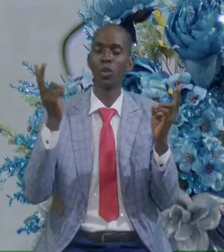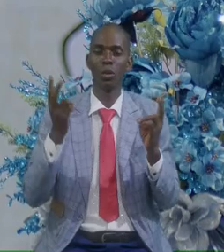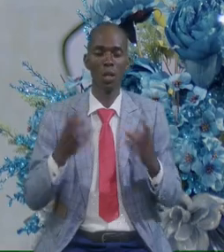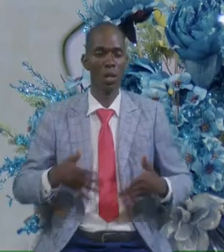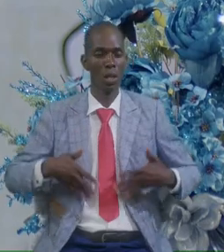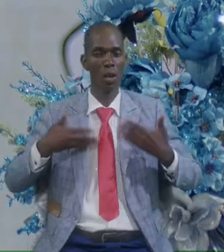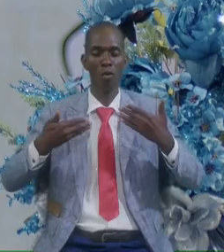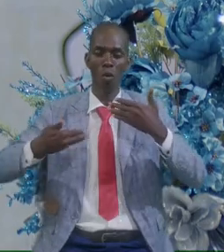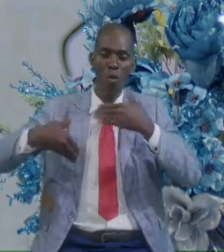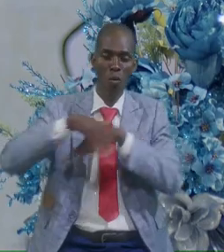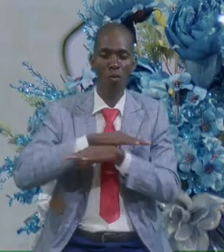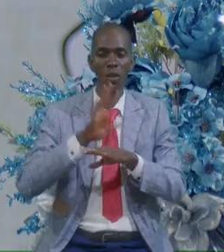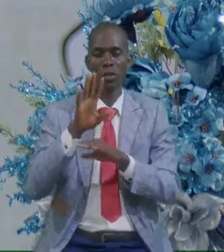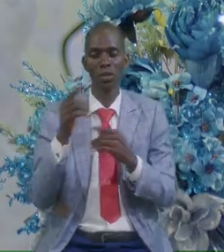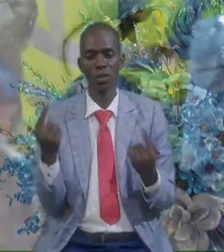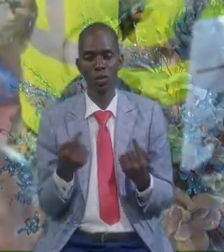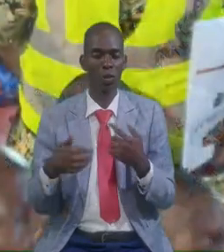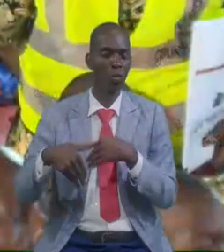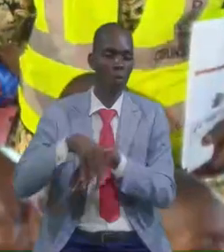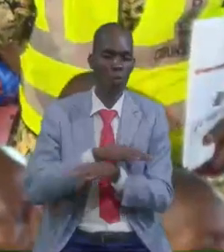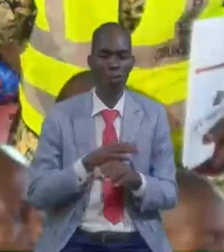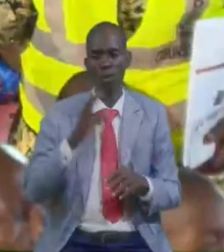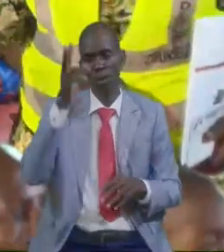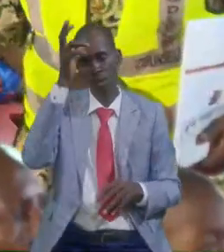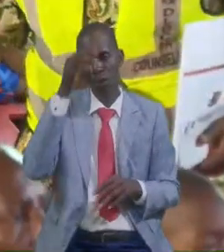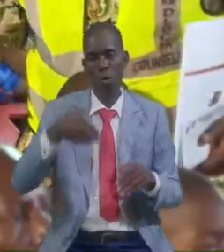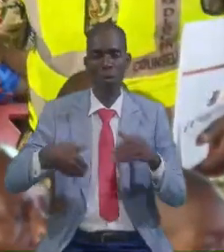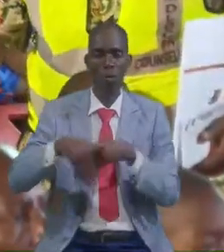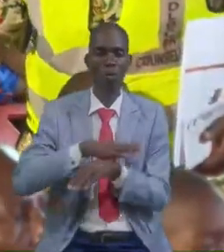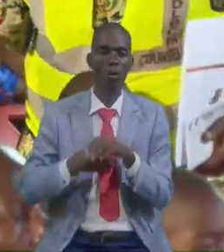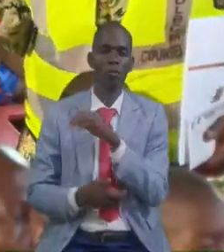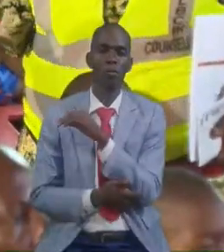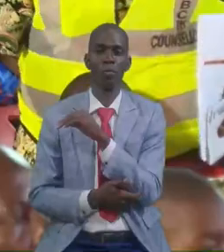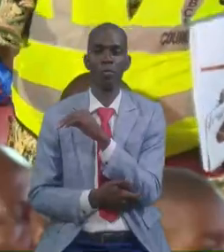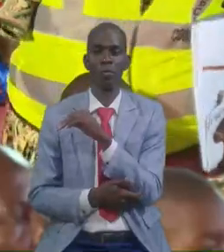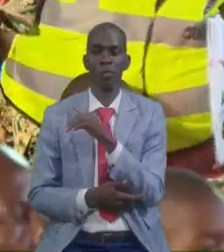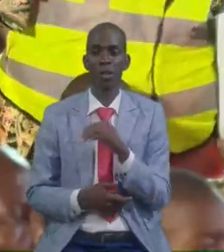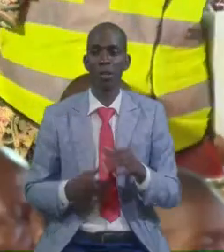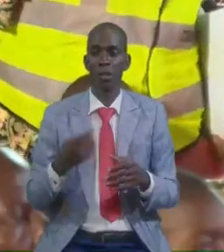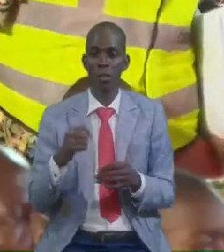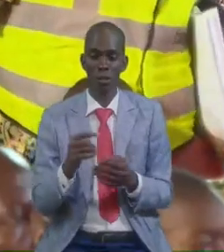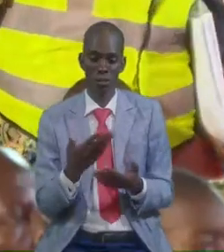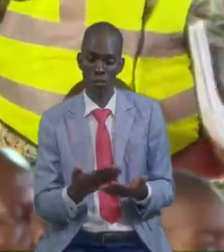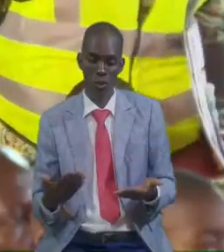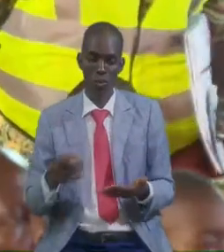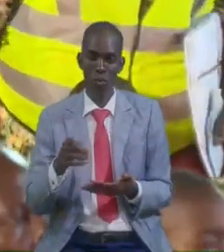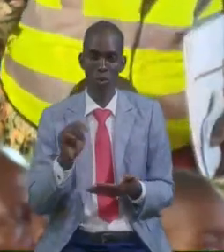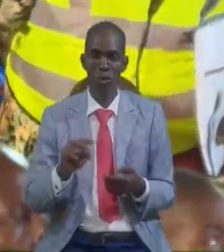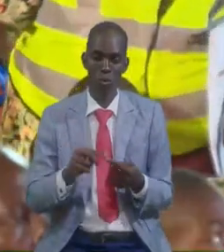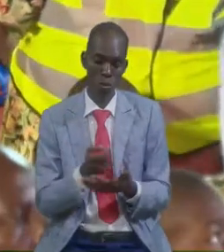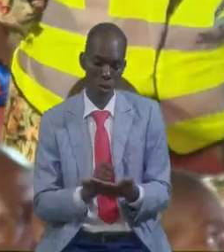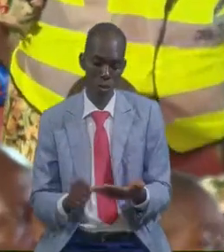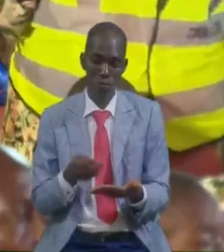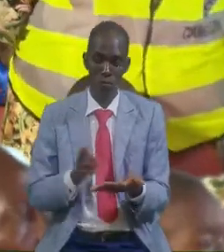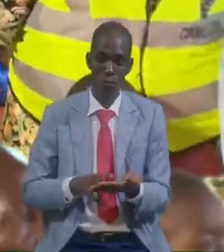temptation, over Satan. So the information you are supplying is to assist you.